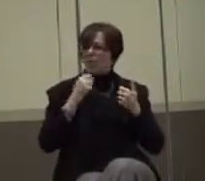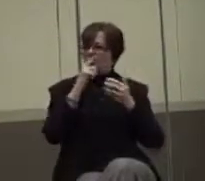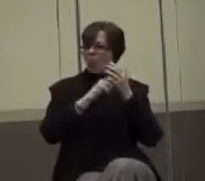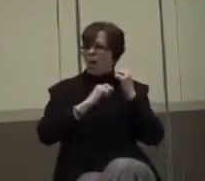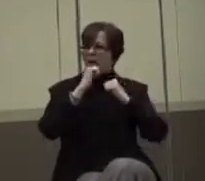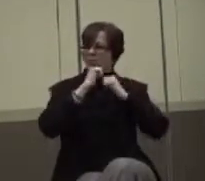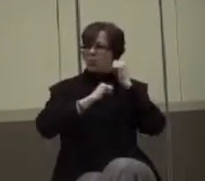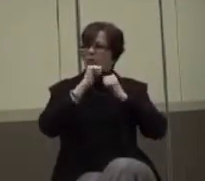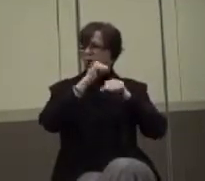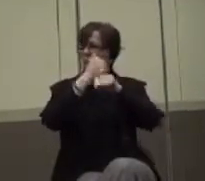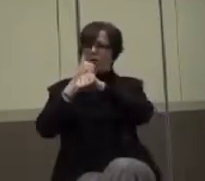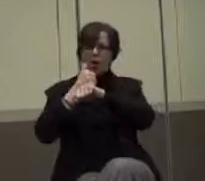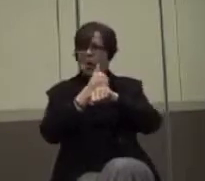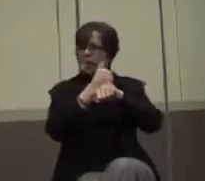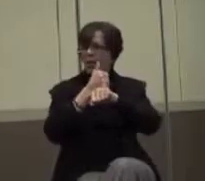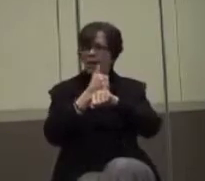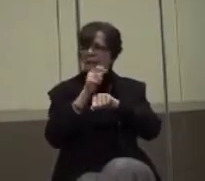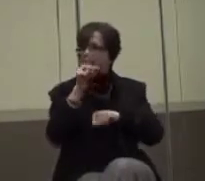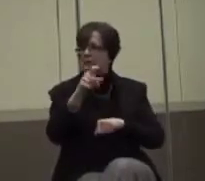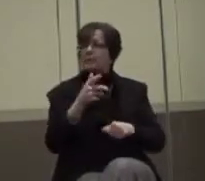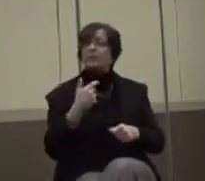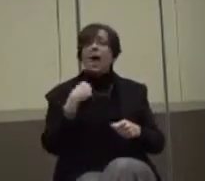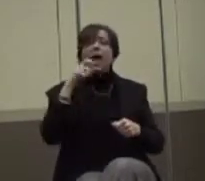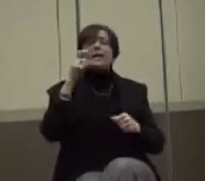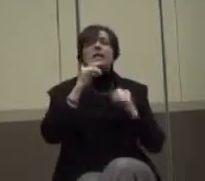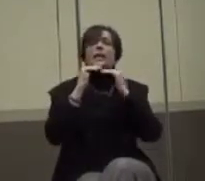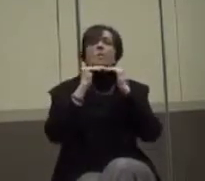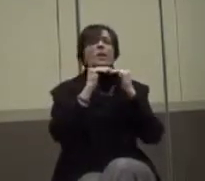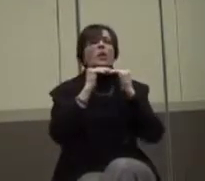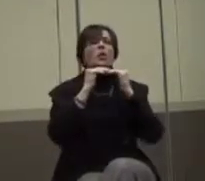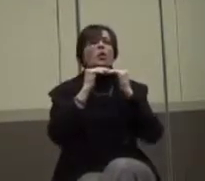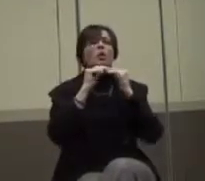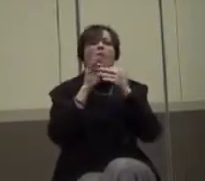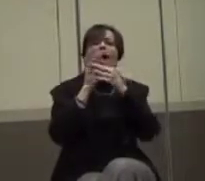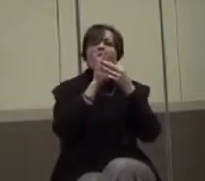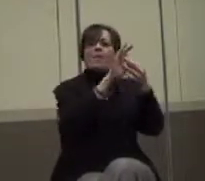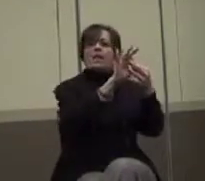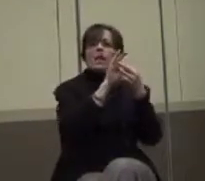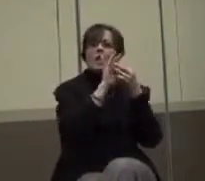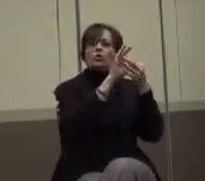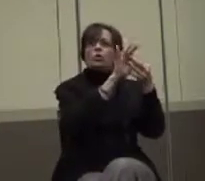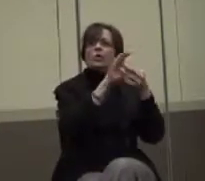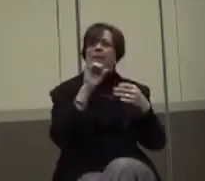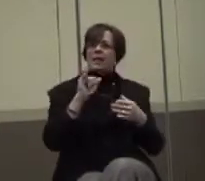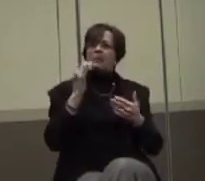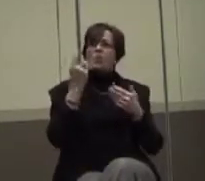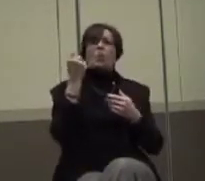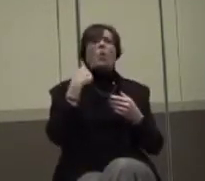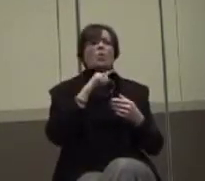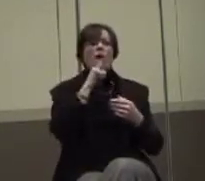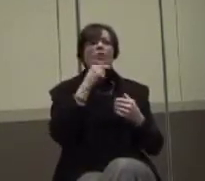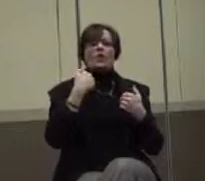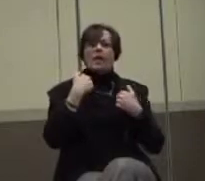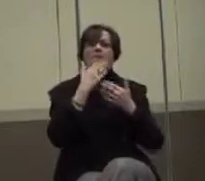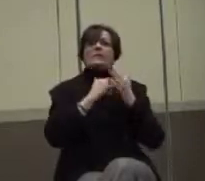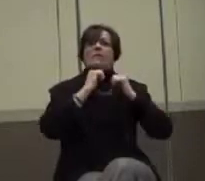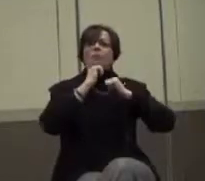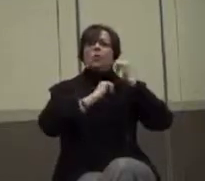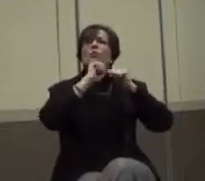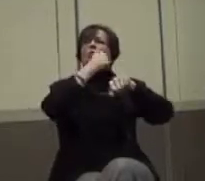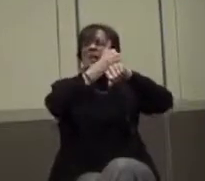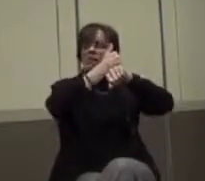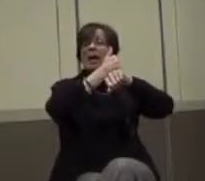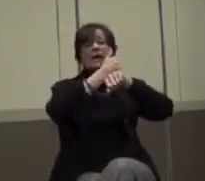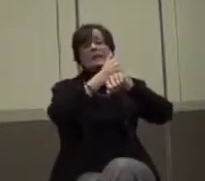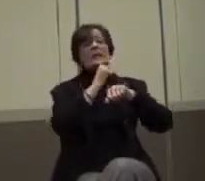place? I need peer affiliation. Now, peer affiliation, that's probably one that we actually do have some structures usually in place. They don't always work, but we usually have